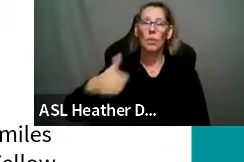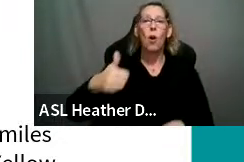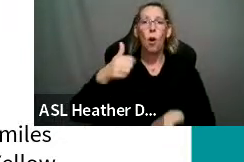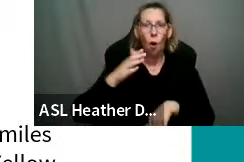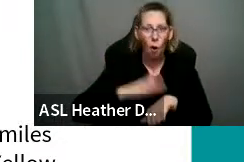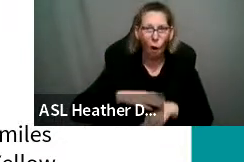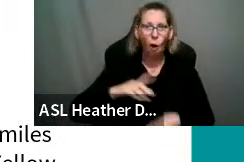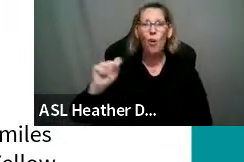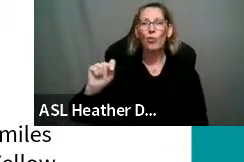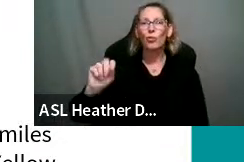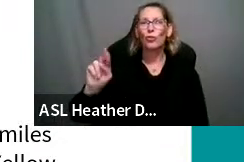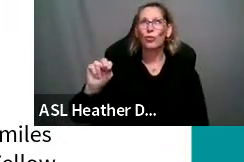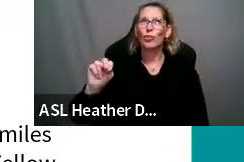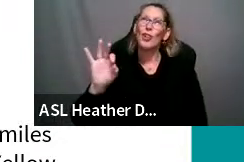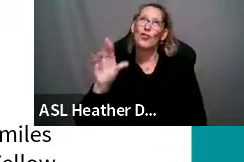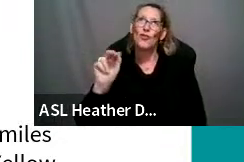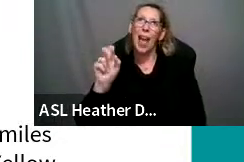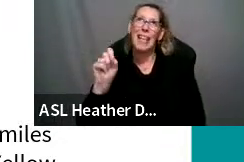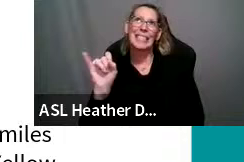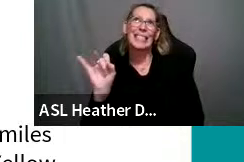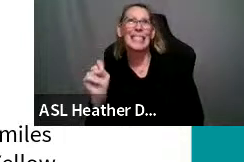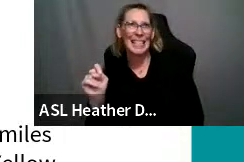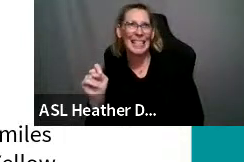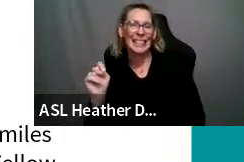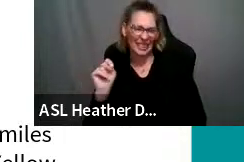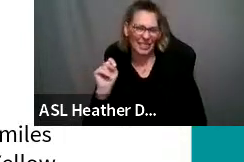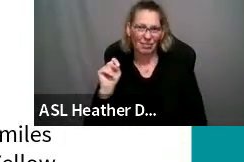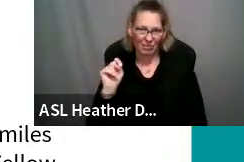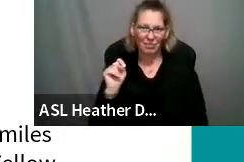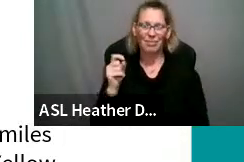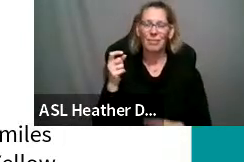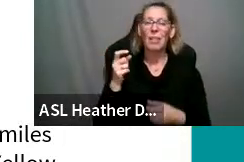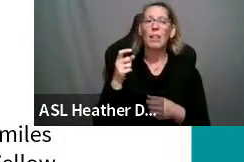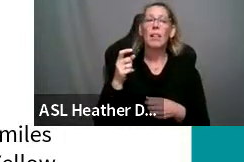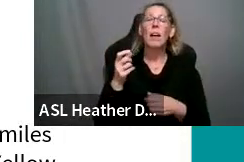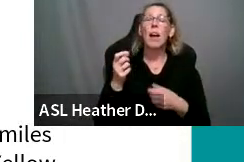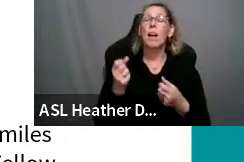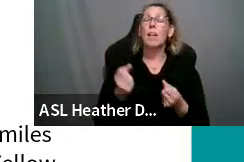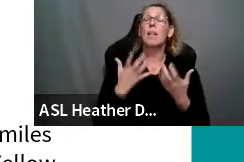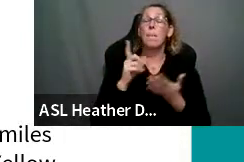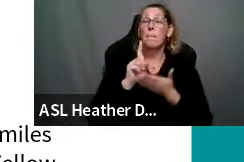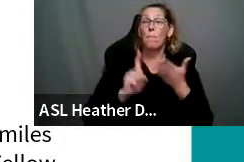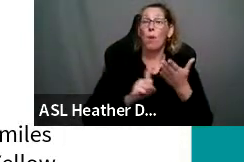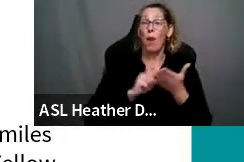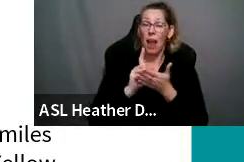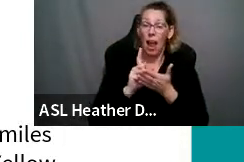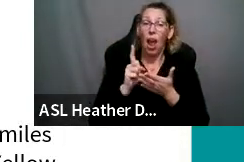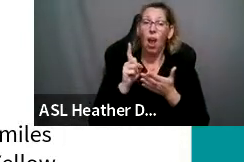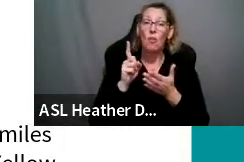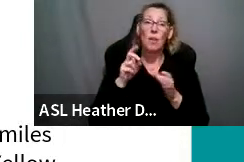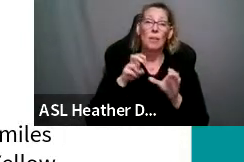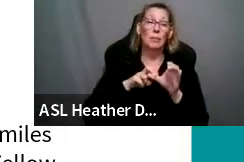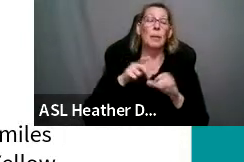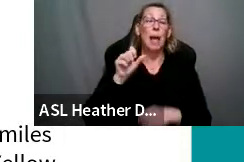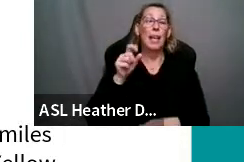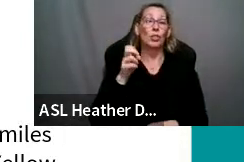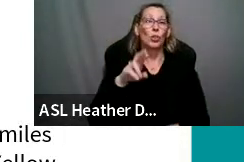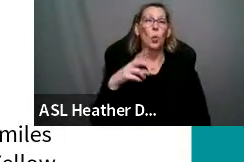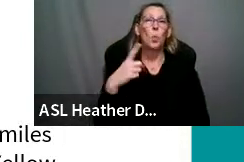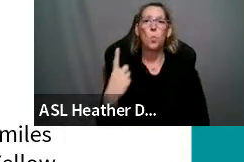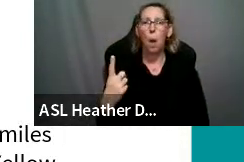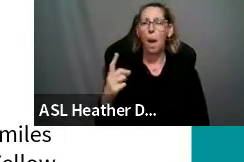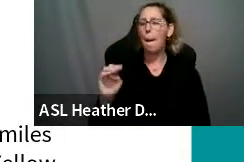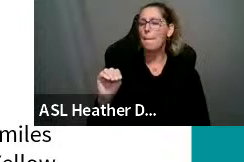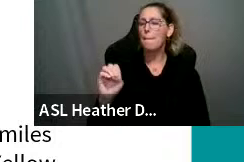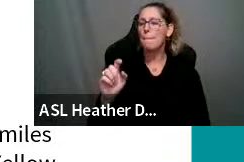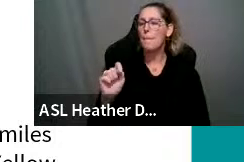Excuse me, it's kind of a transit vehicle miles of travel. The number of passenger miles occurring within transit exclusive right-of-way is one metric